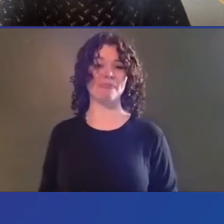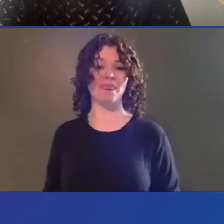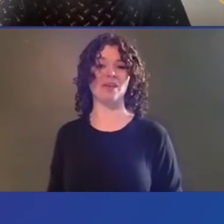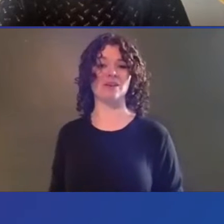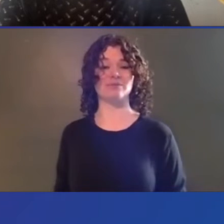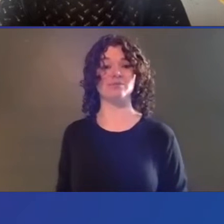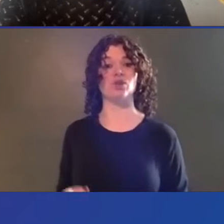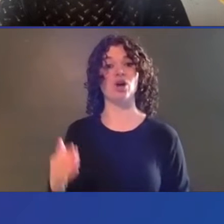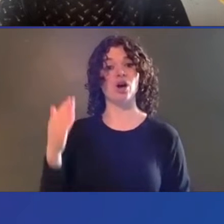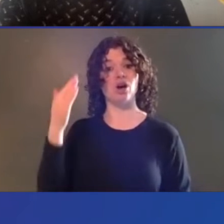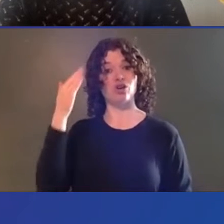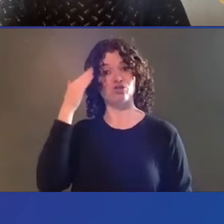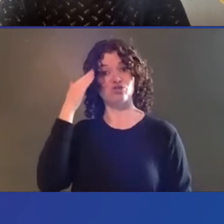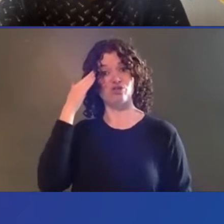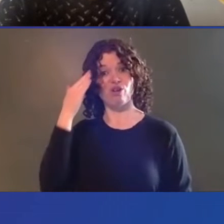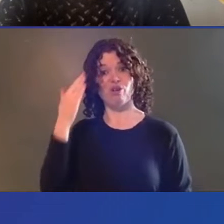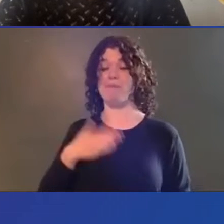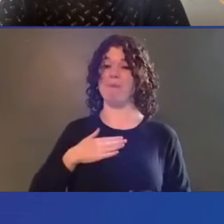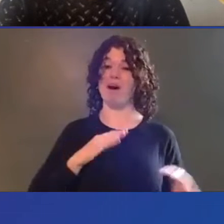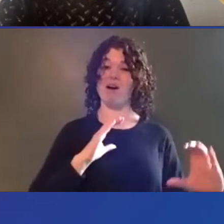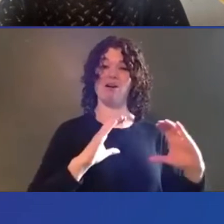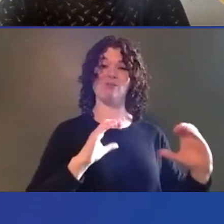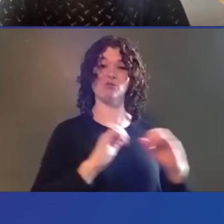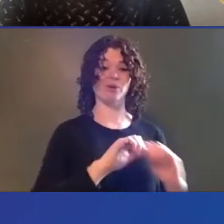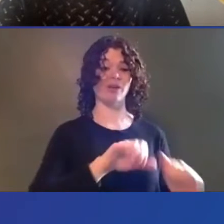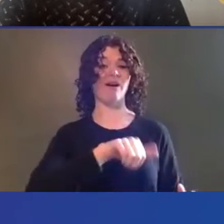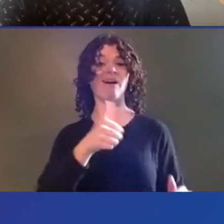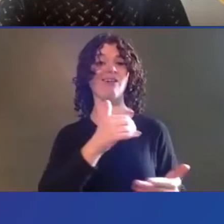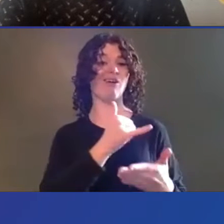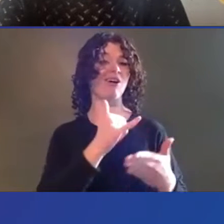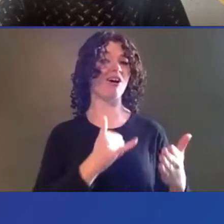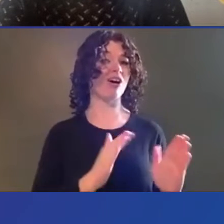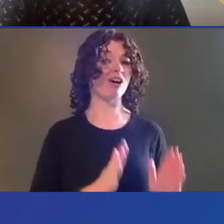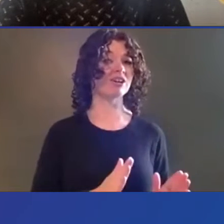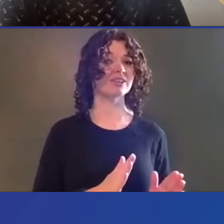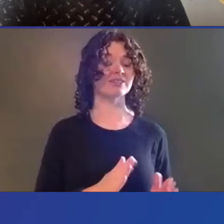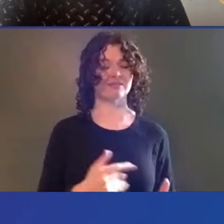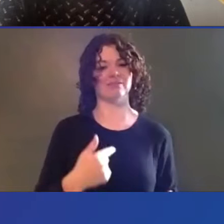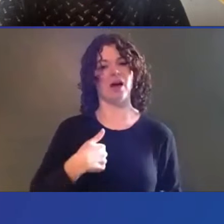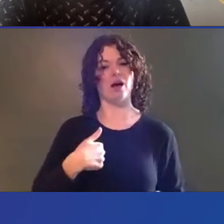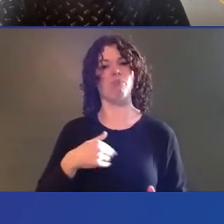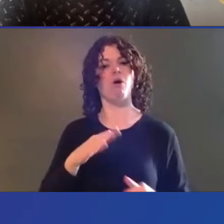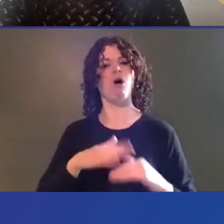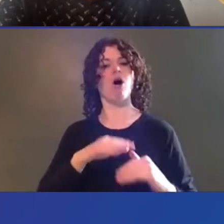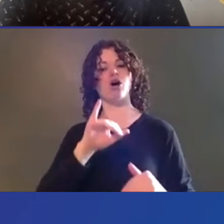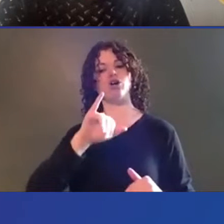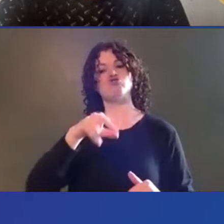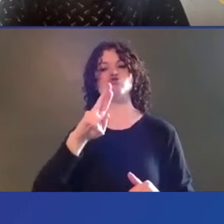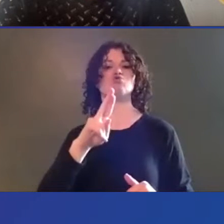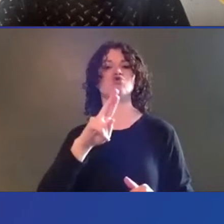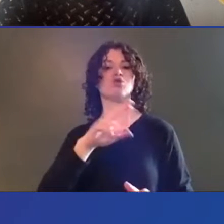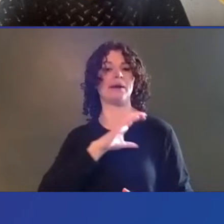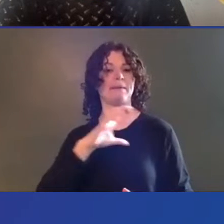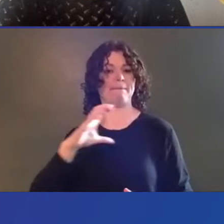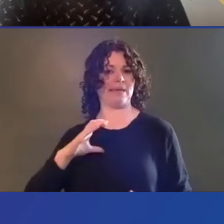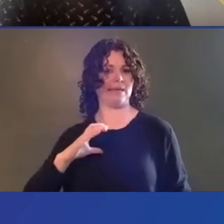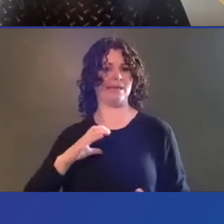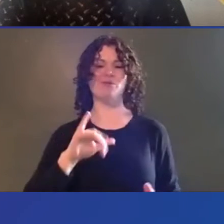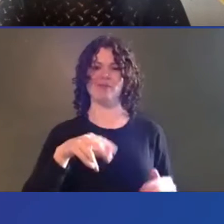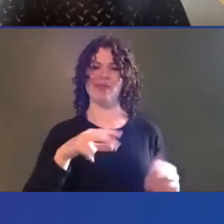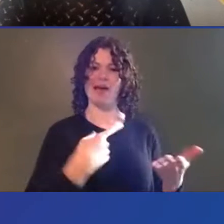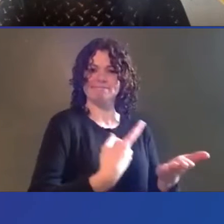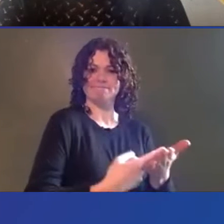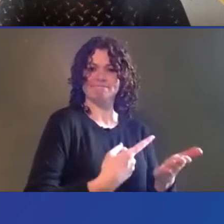to a lot of artists, especially with other artists in the junior community, for example, and others, there's been, especially in the last